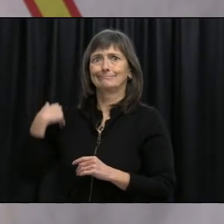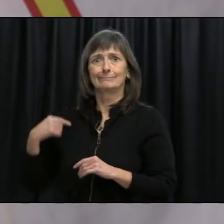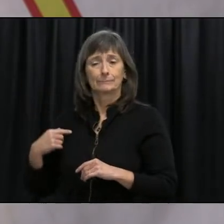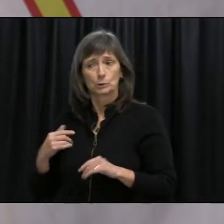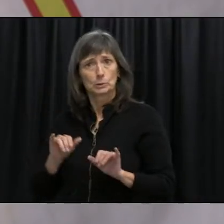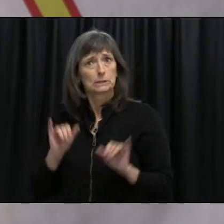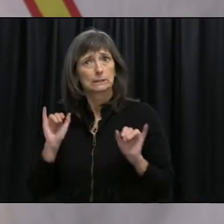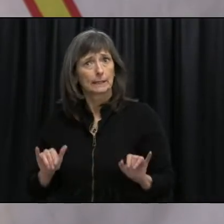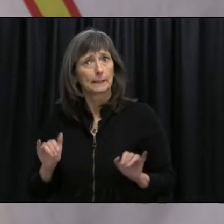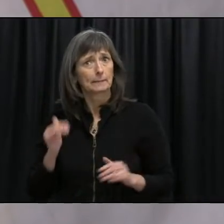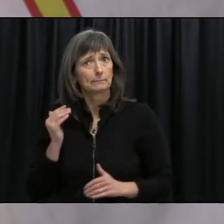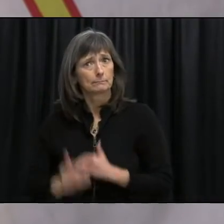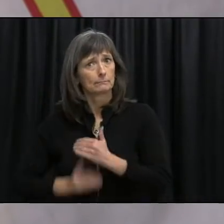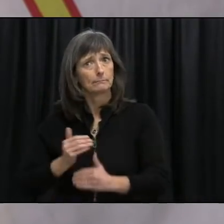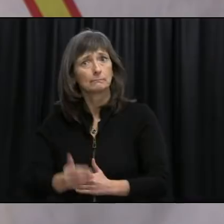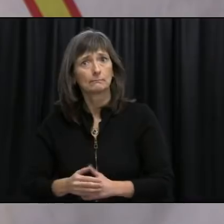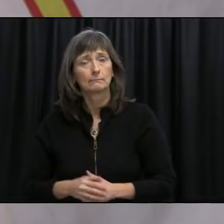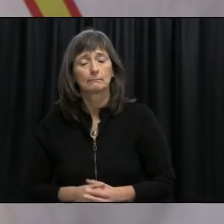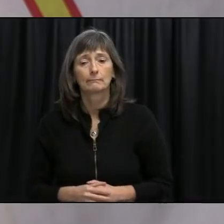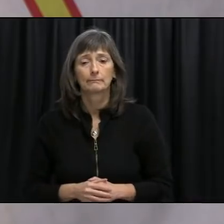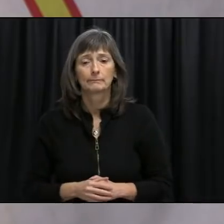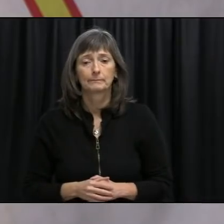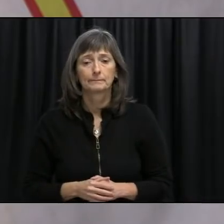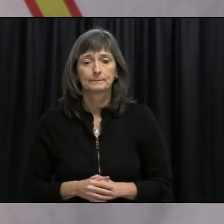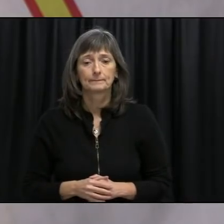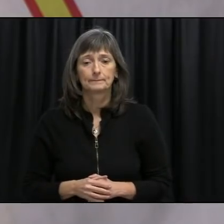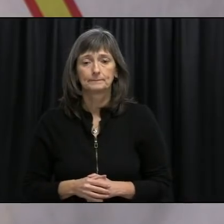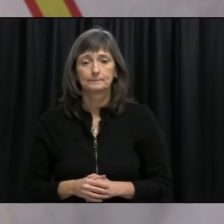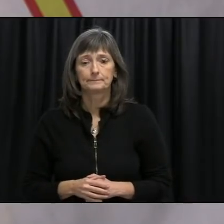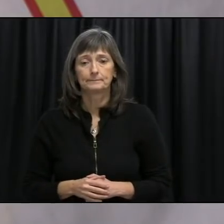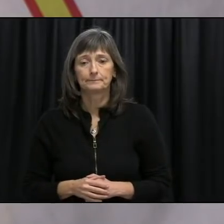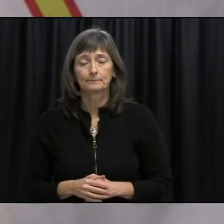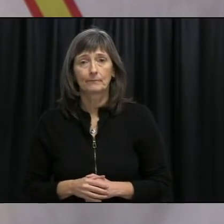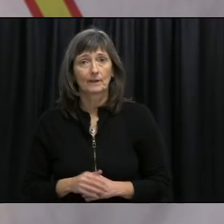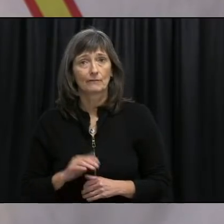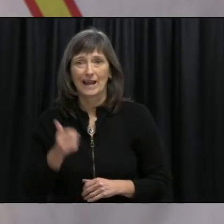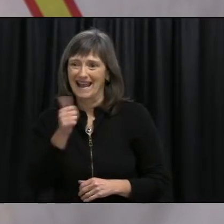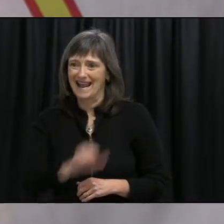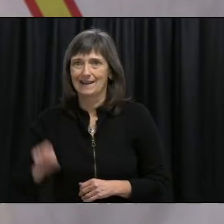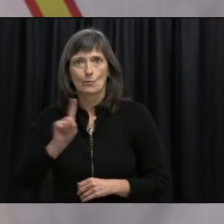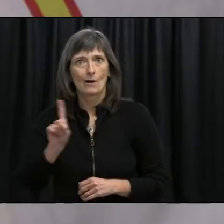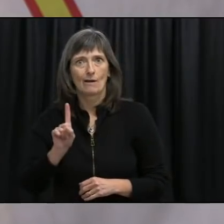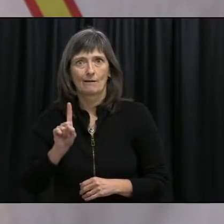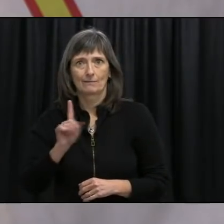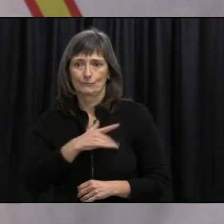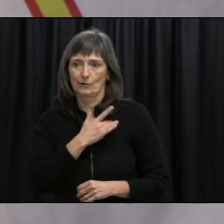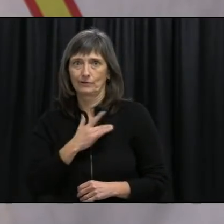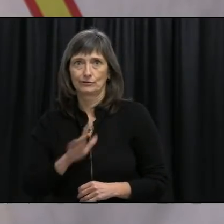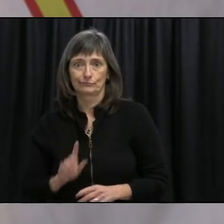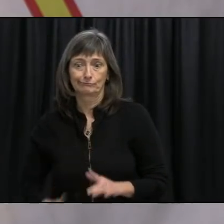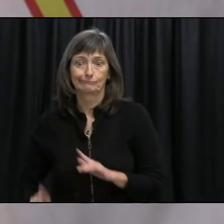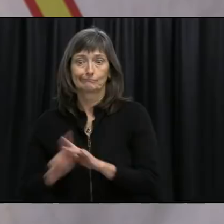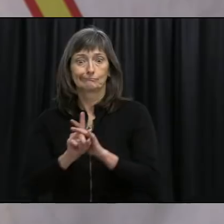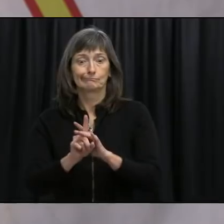of those things are in place in all areas of the province.